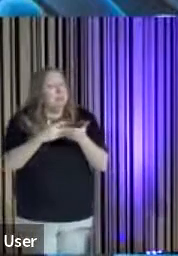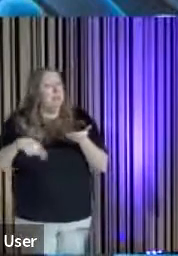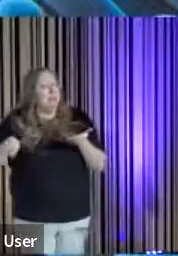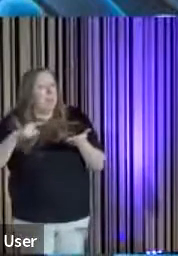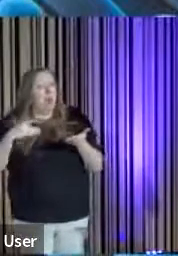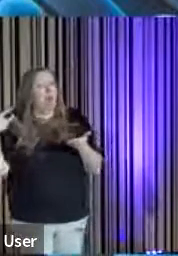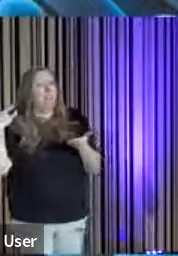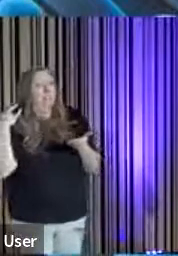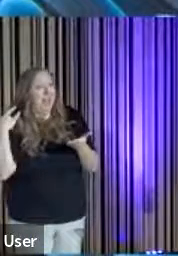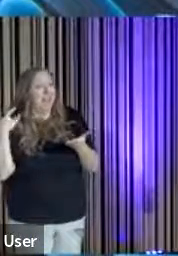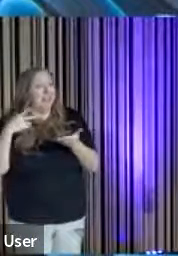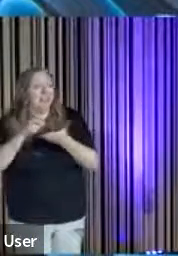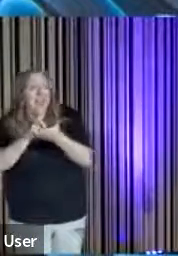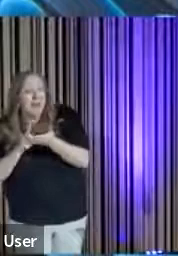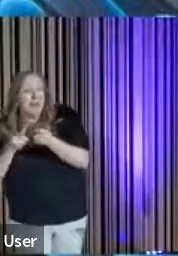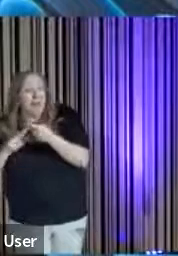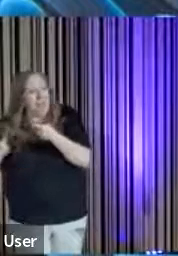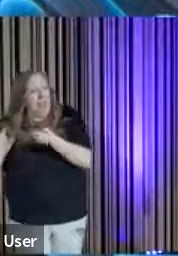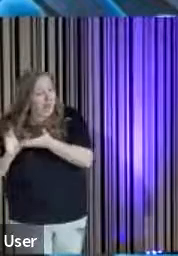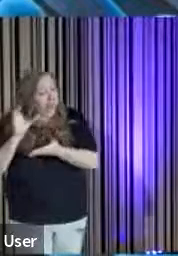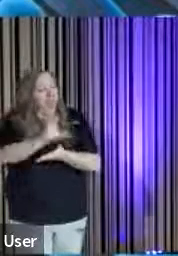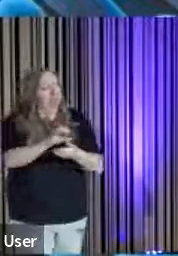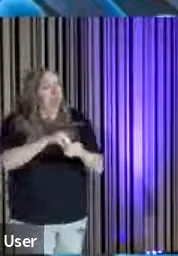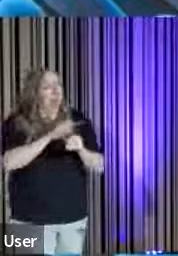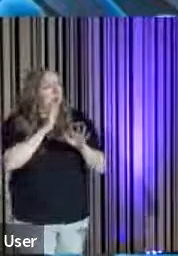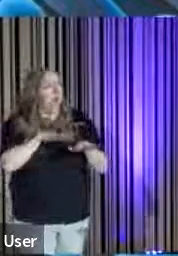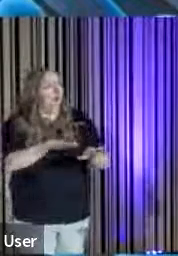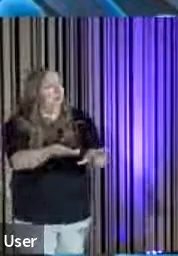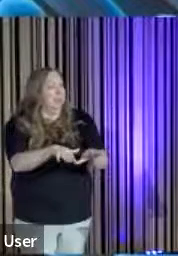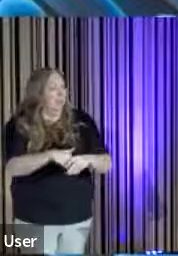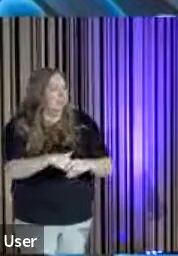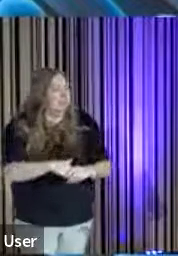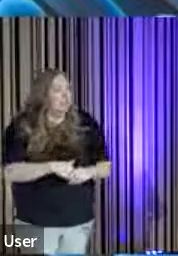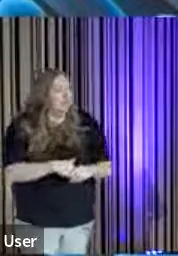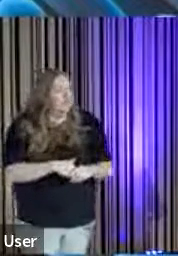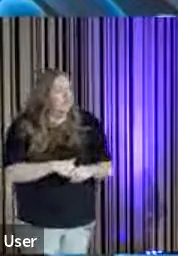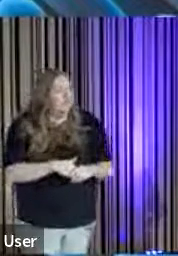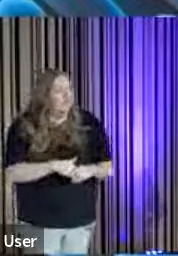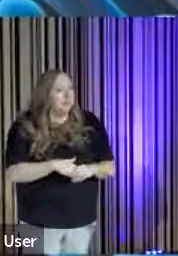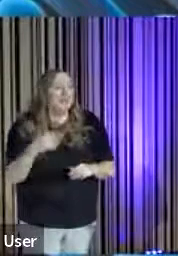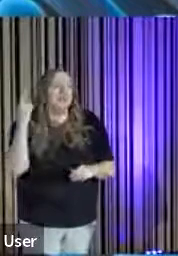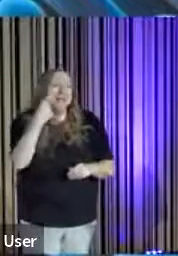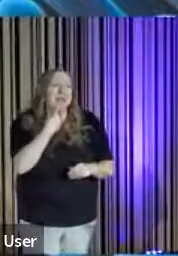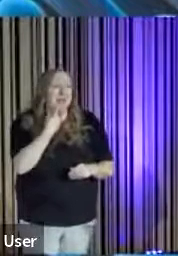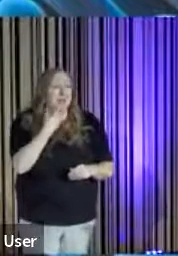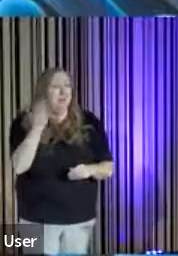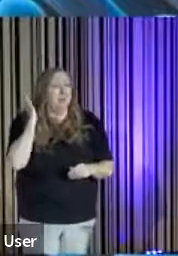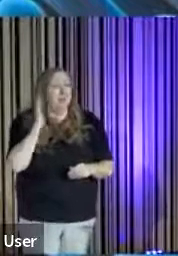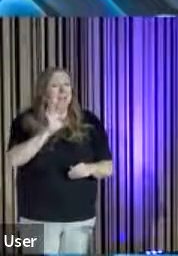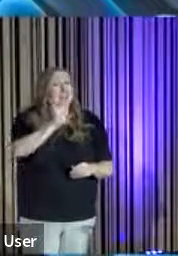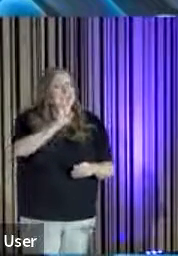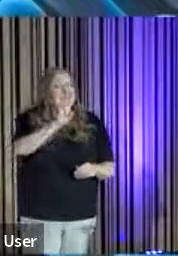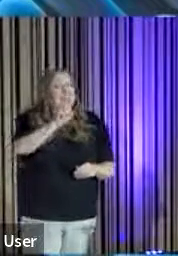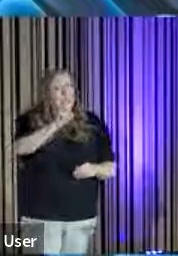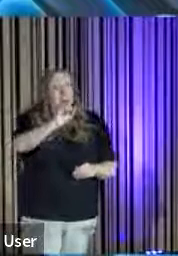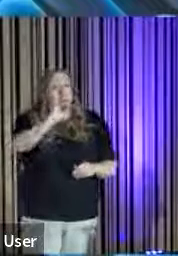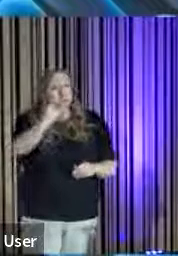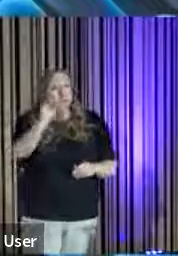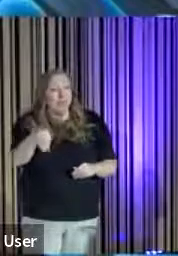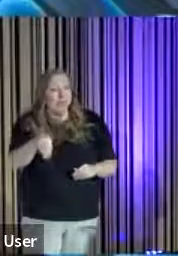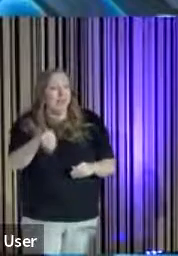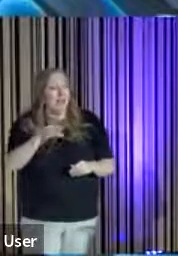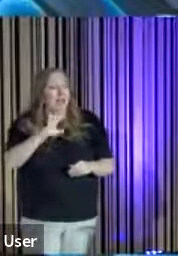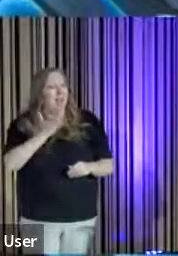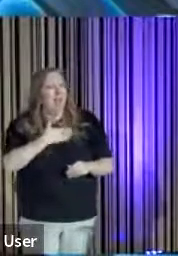ocean. Because of the reason that Eric also said just before, 71% of the planet is covered by water.